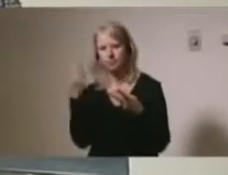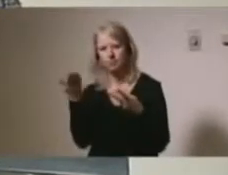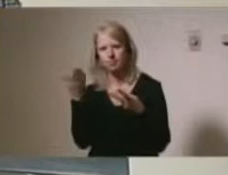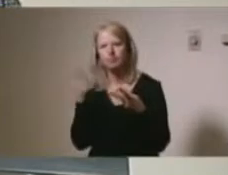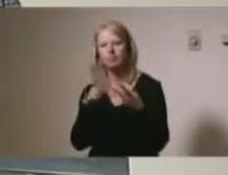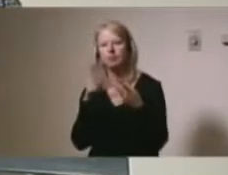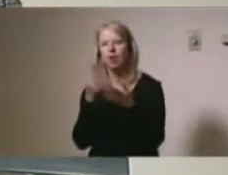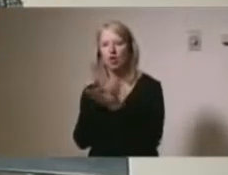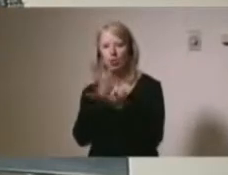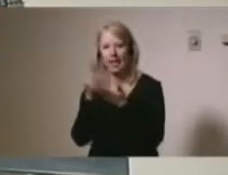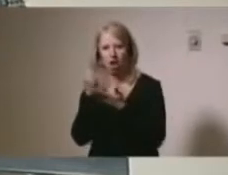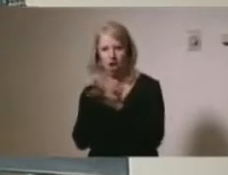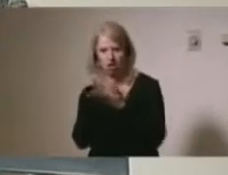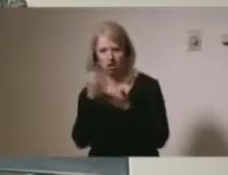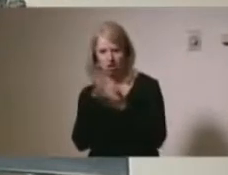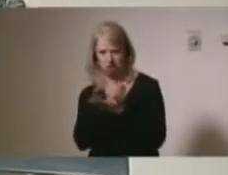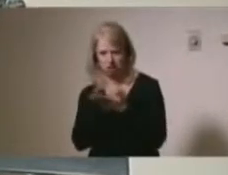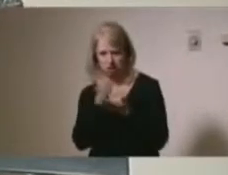credit cards.